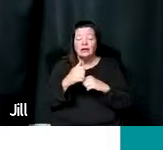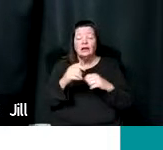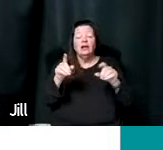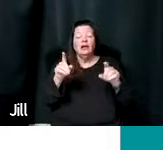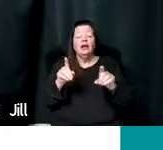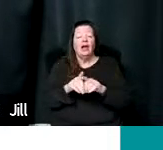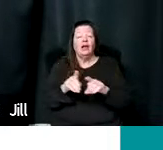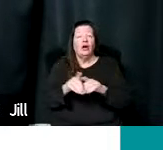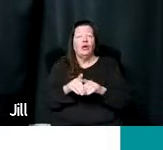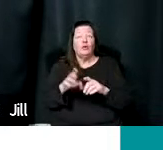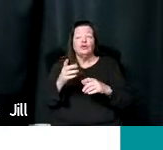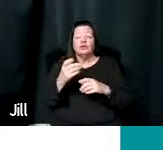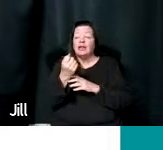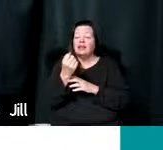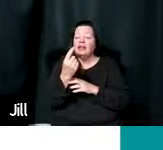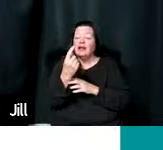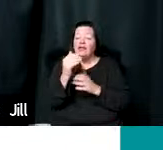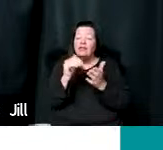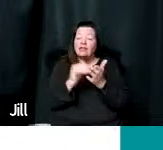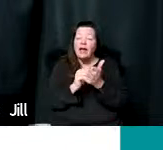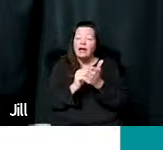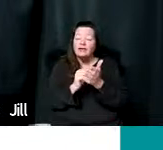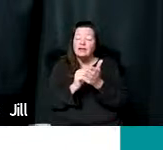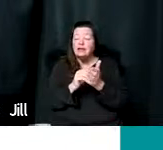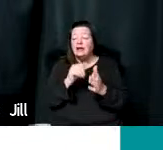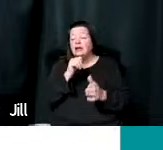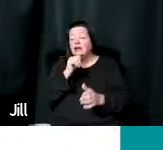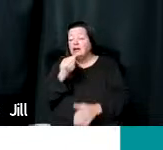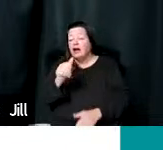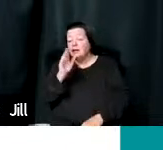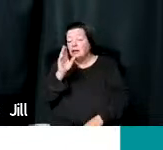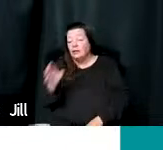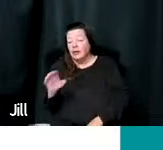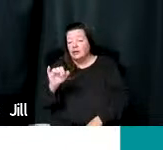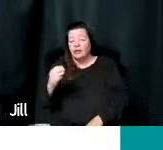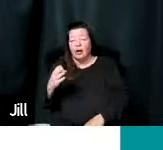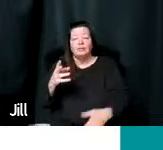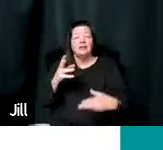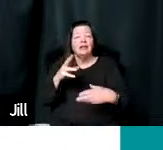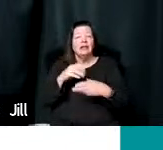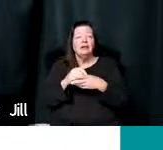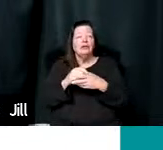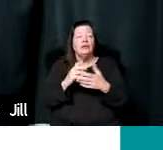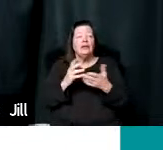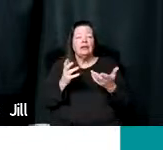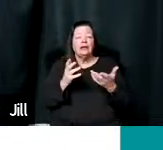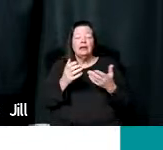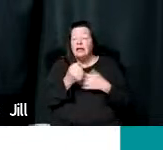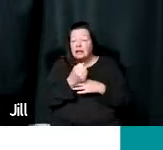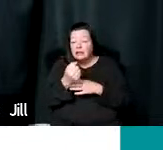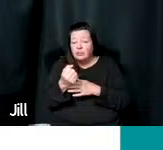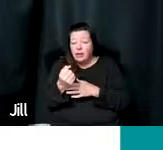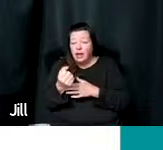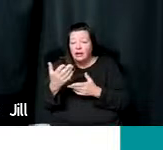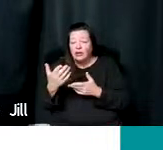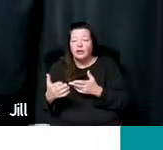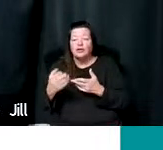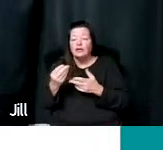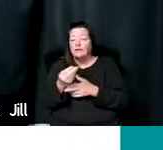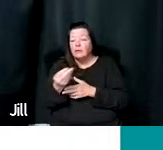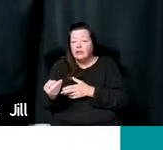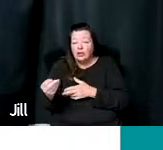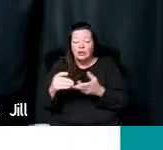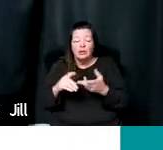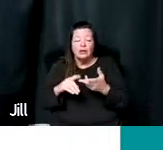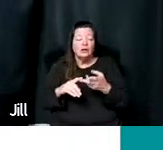almost 11,000 indirect jobs. The indirect jobs include suppliers of the